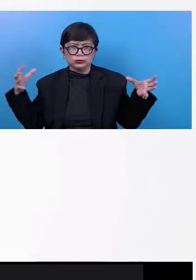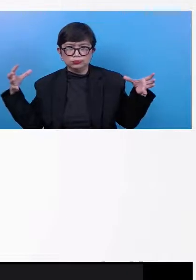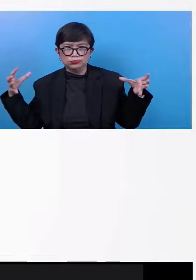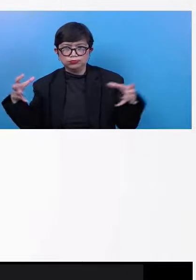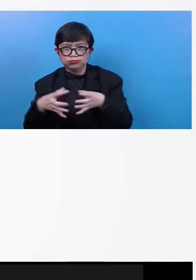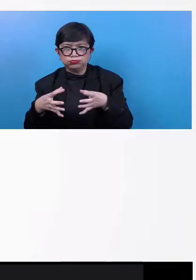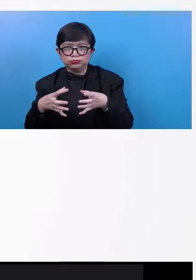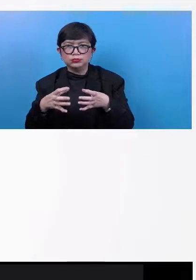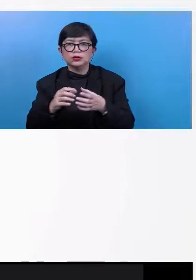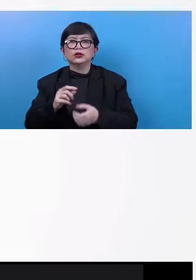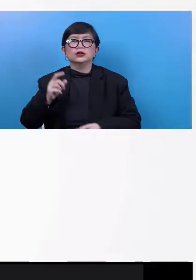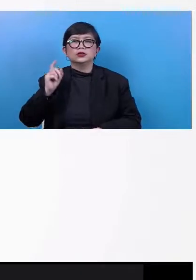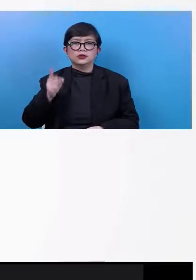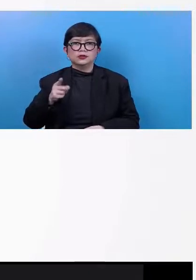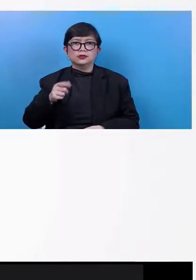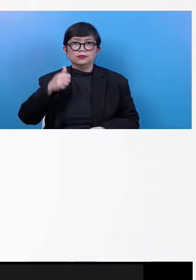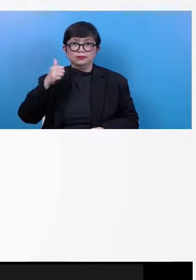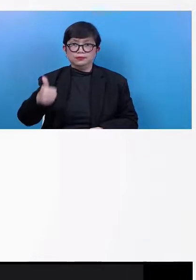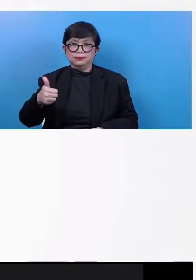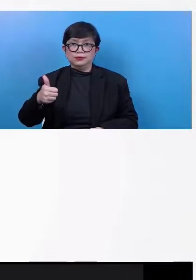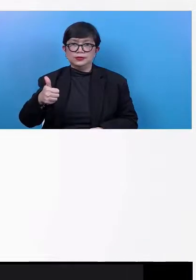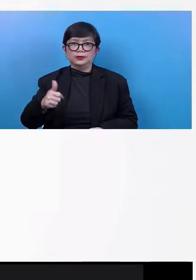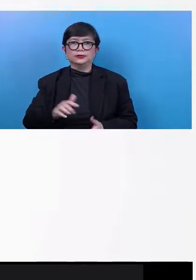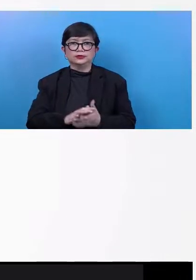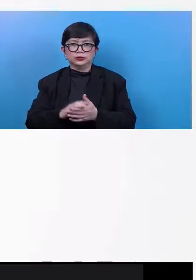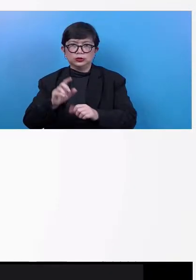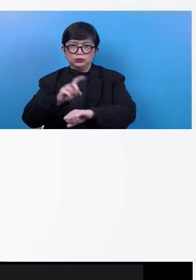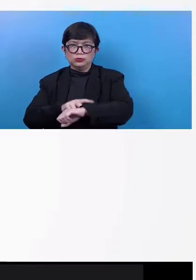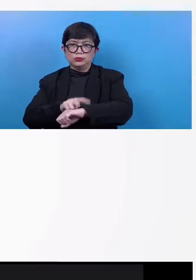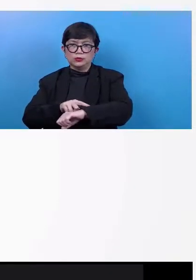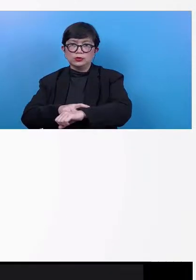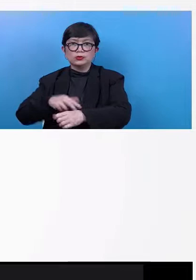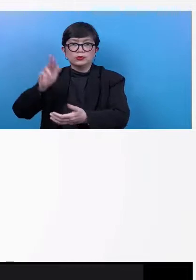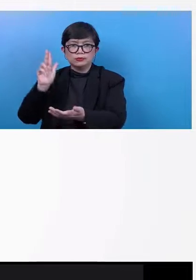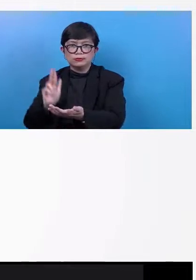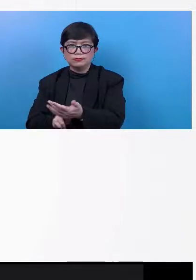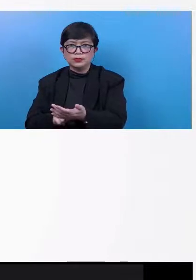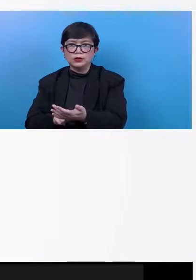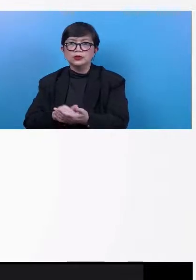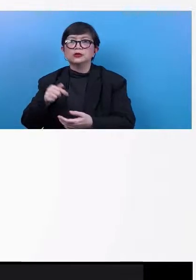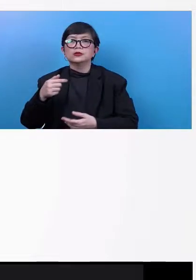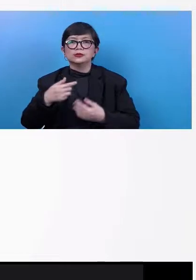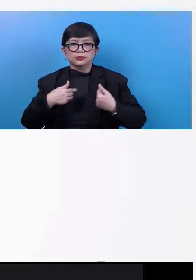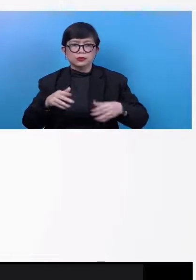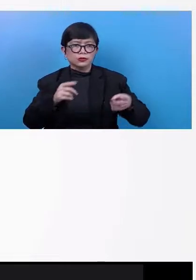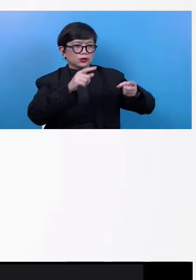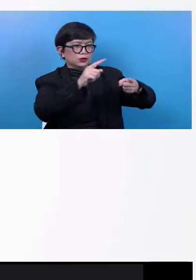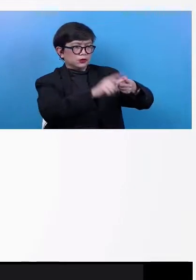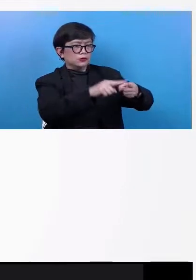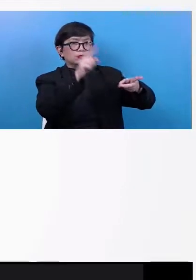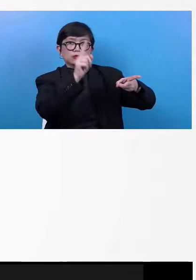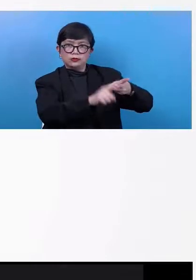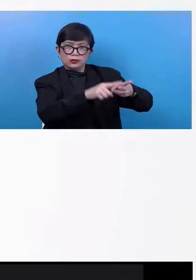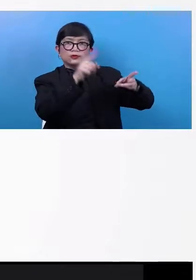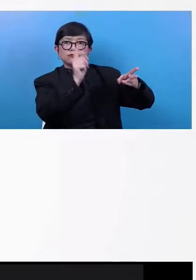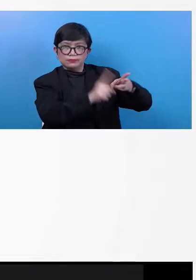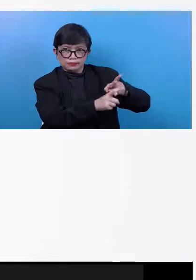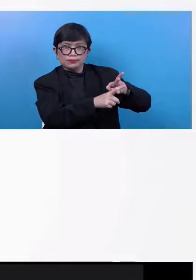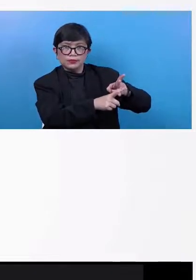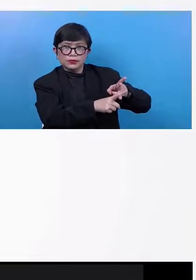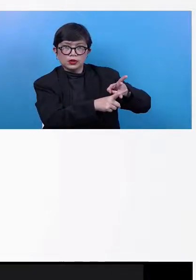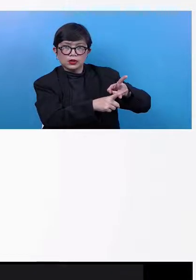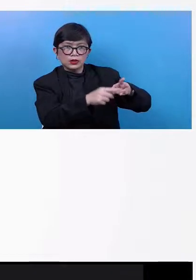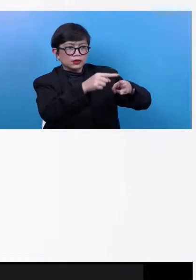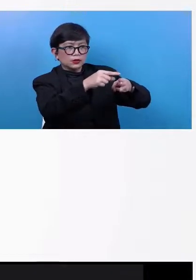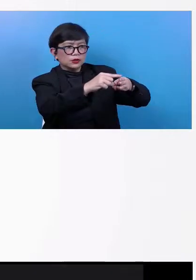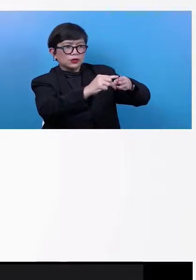in real-time support because we, particularly in tier 2 and tier 3, you can see, one, the interaction effects between